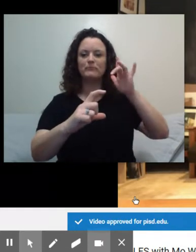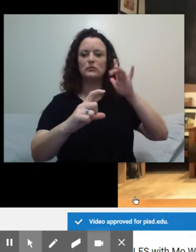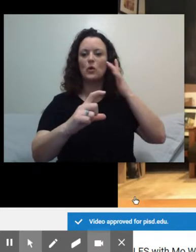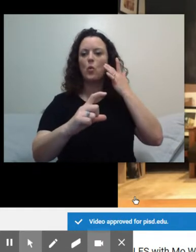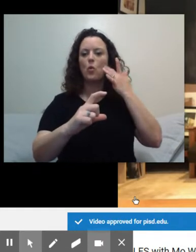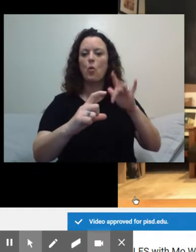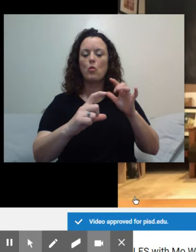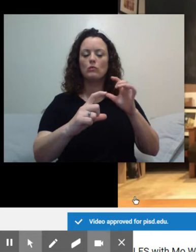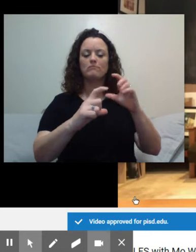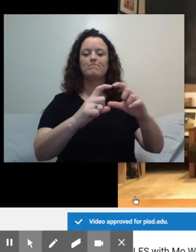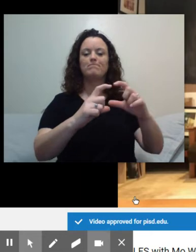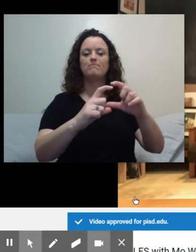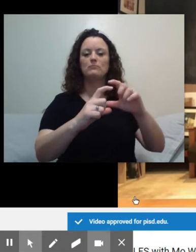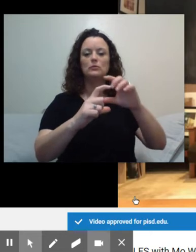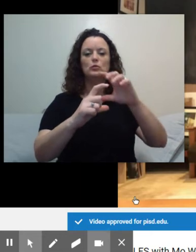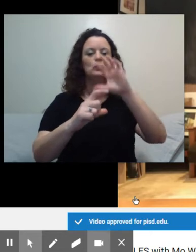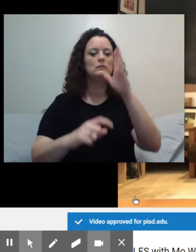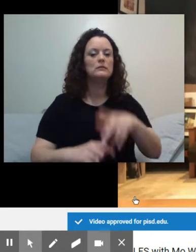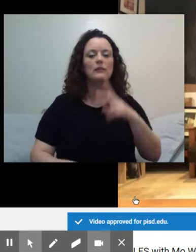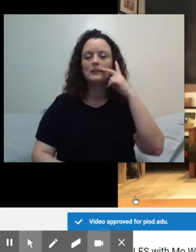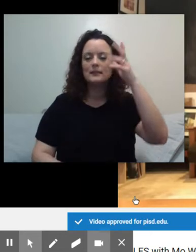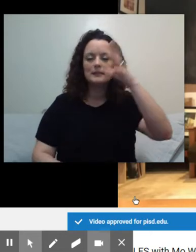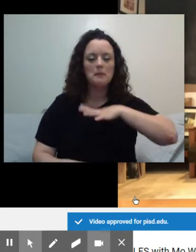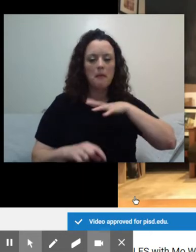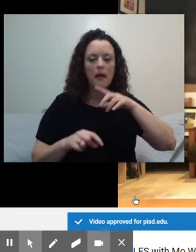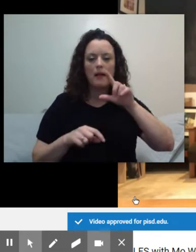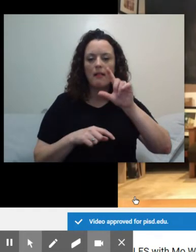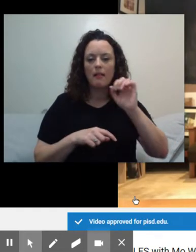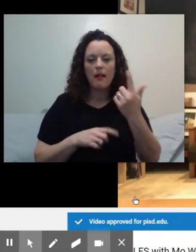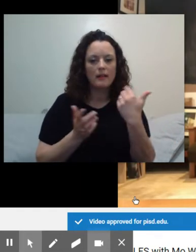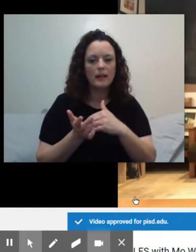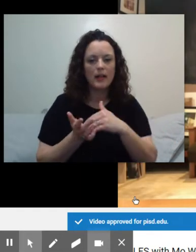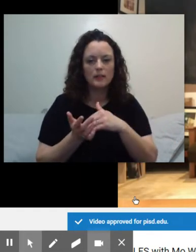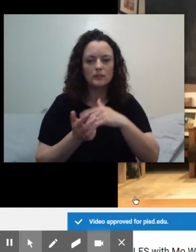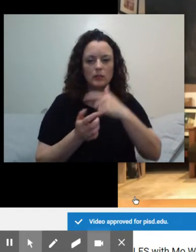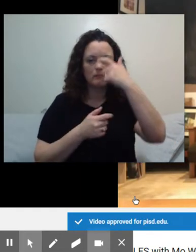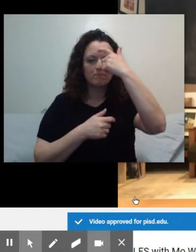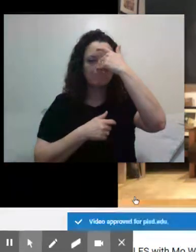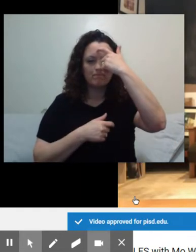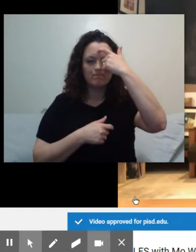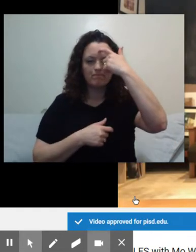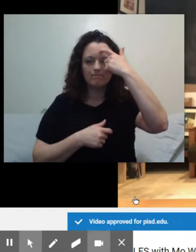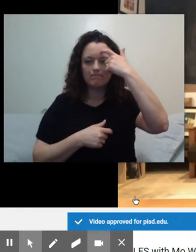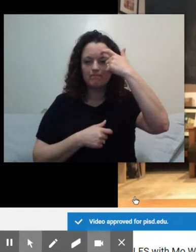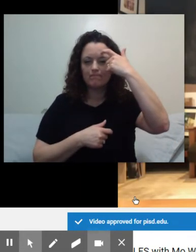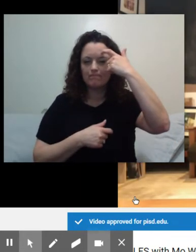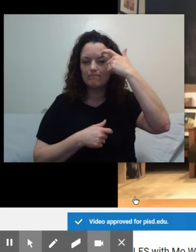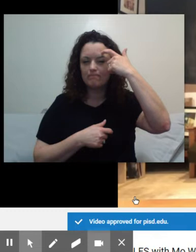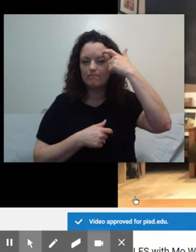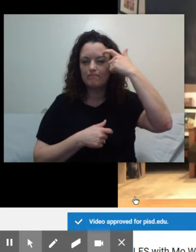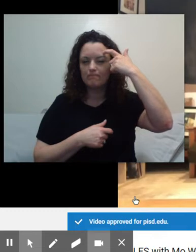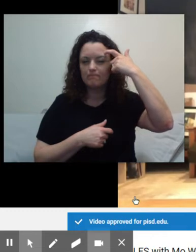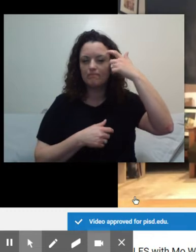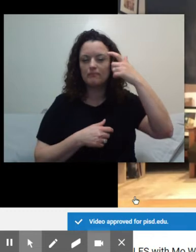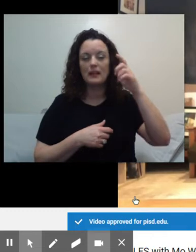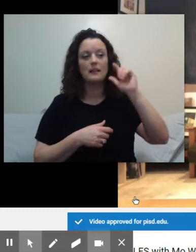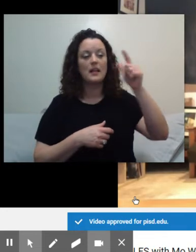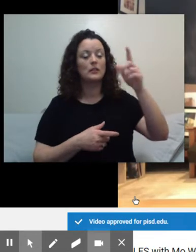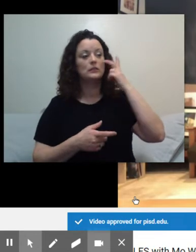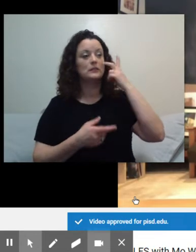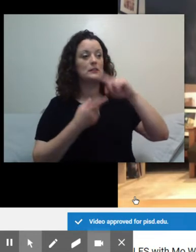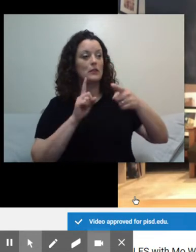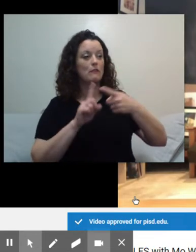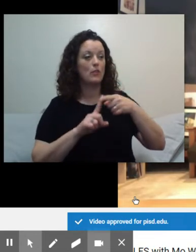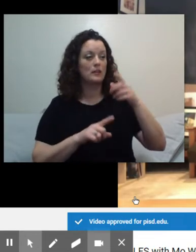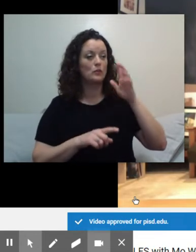again. So burn it into your memory. And when you see your friends, and someday they'll ask, I wonder what's